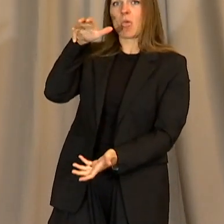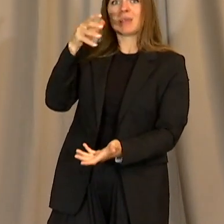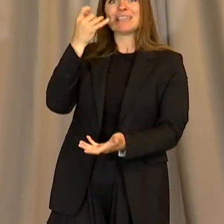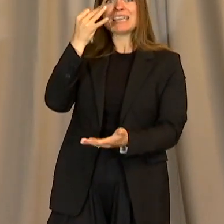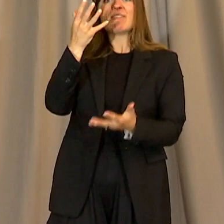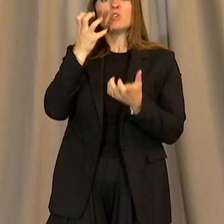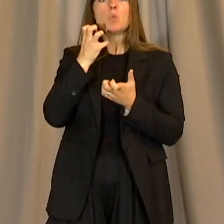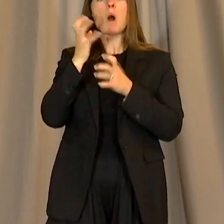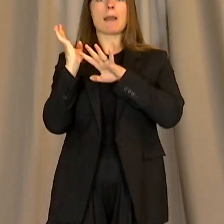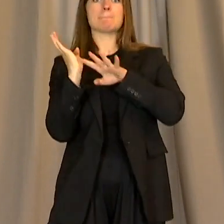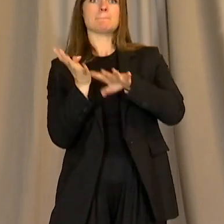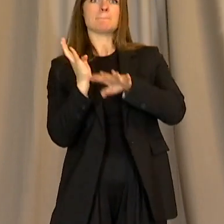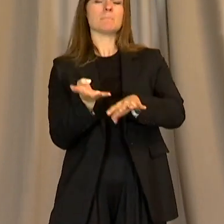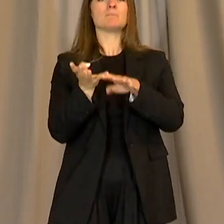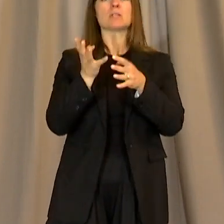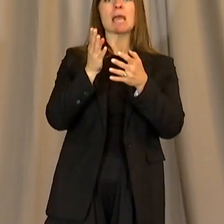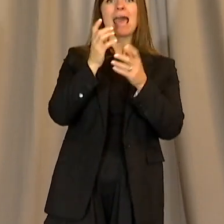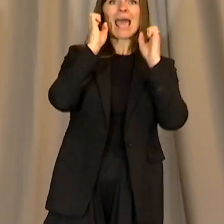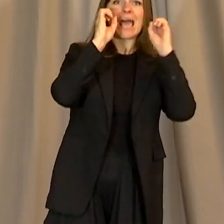for their school.